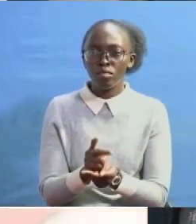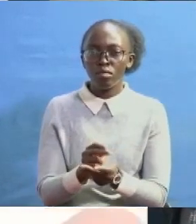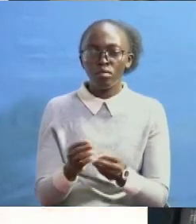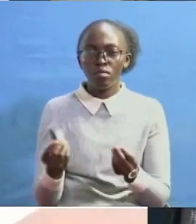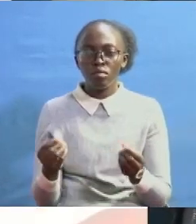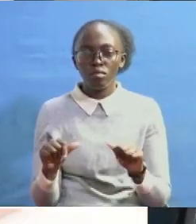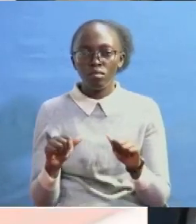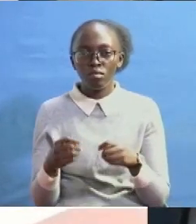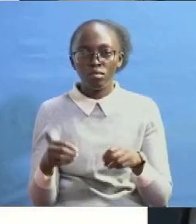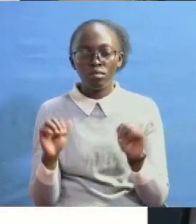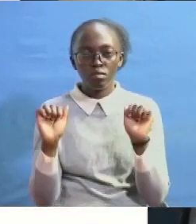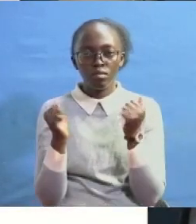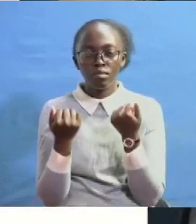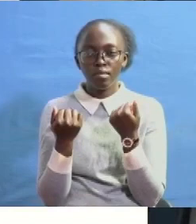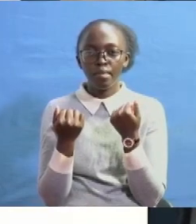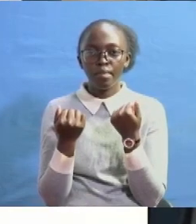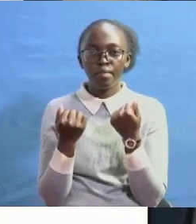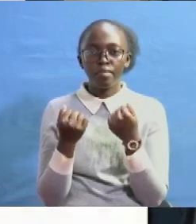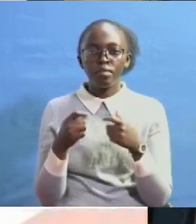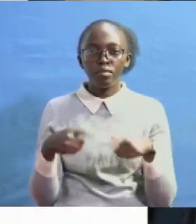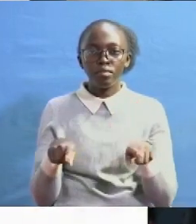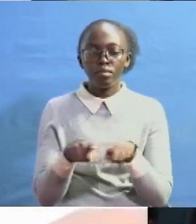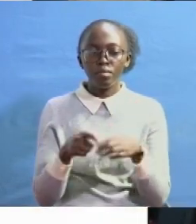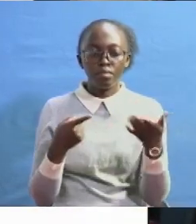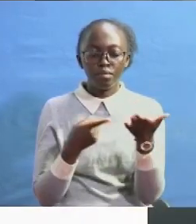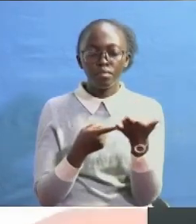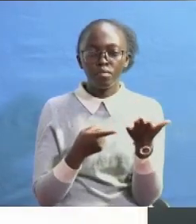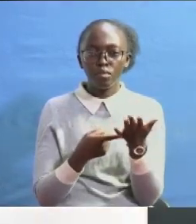serikali, kukumbatia teknolojia na marekebisho ya